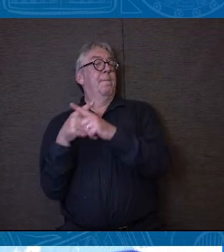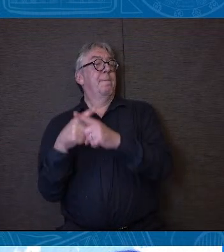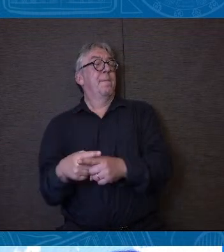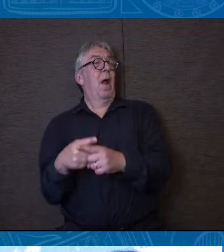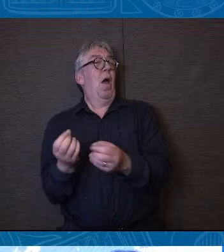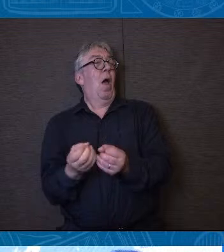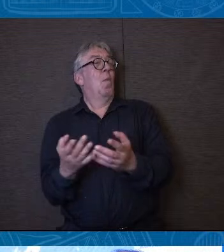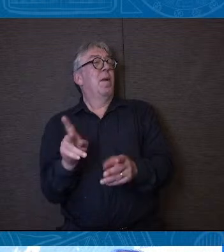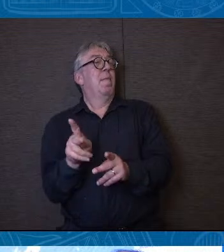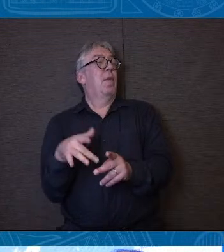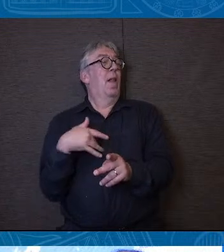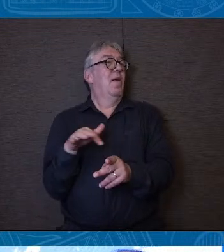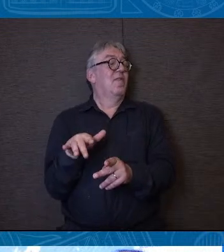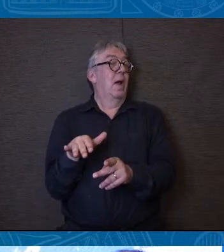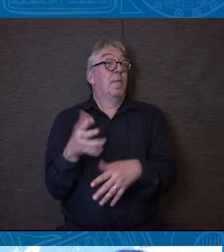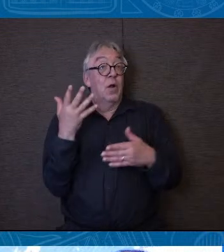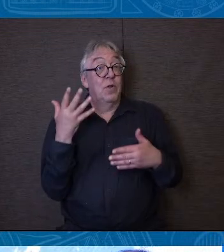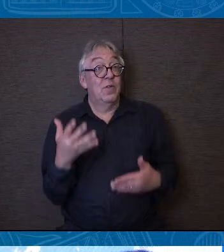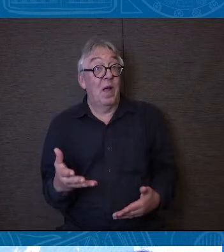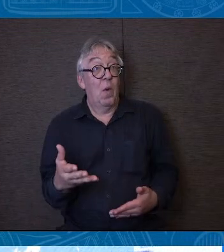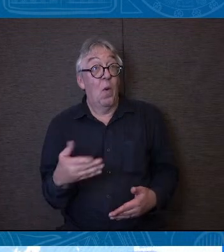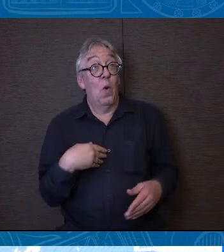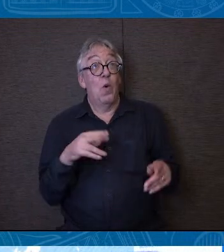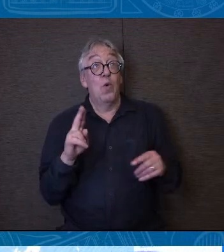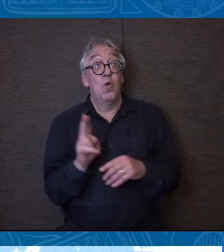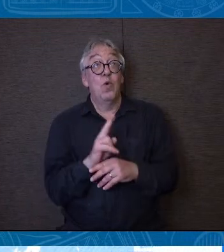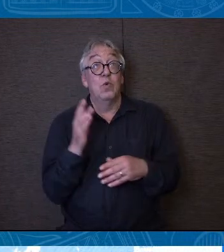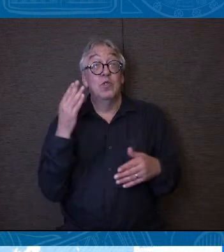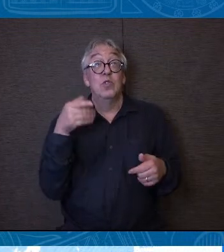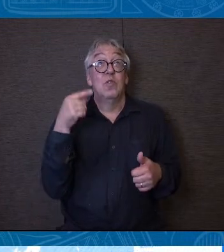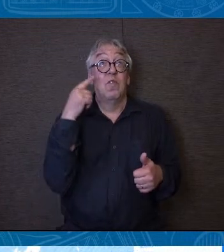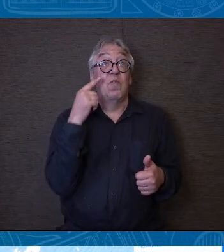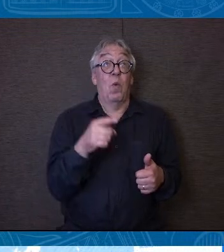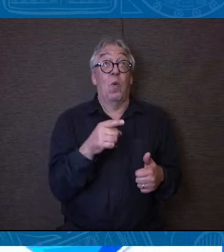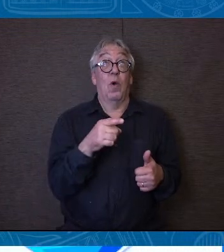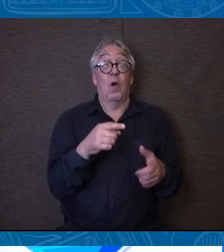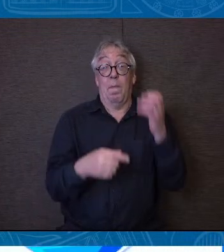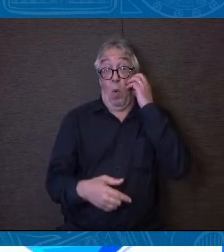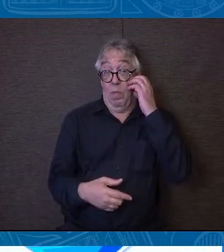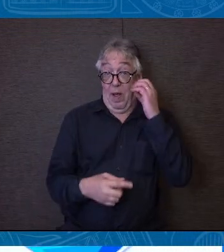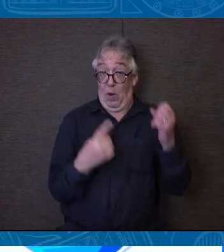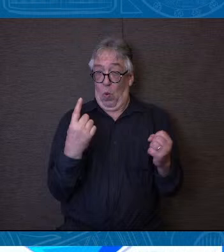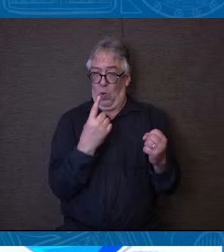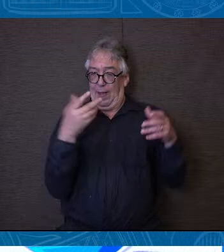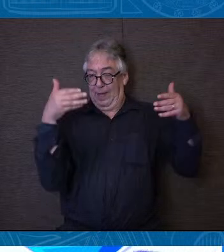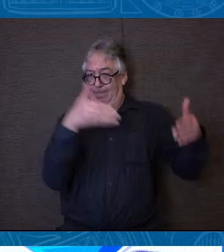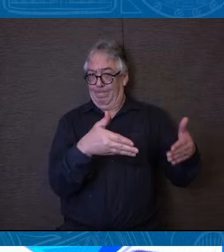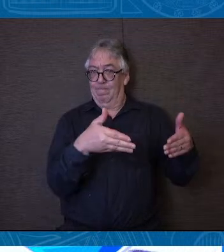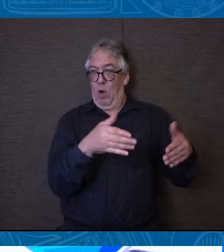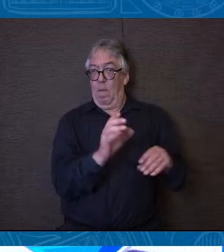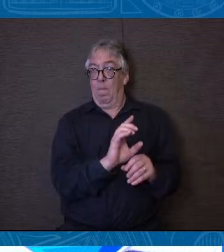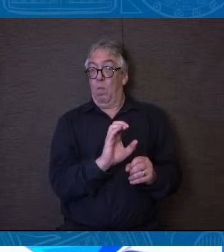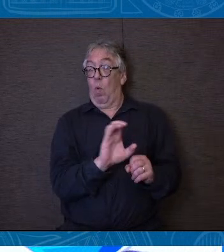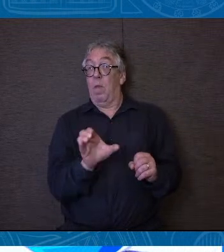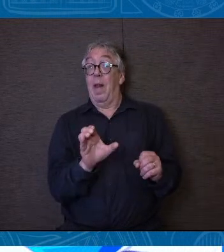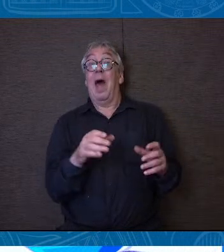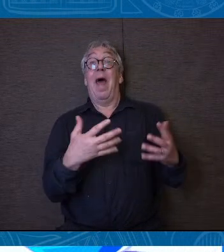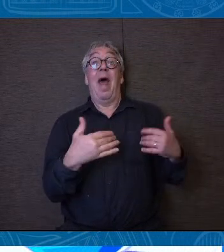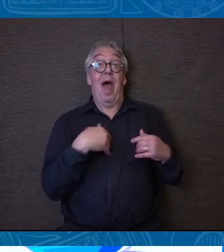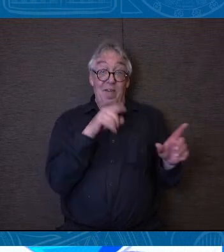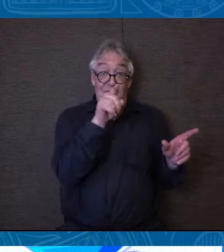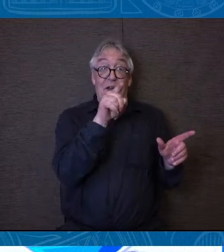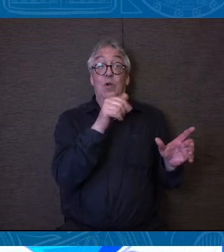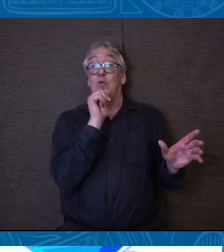services, but this could be extended to radio services and the other broadcast media as well. Now, this is the reason why we